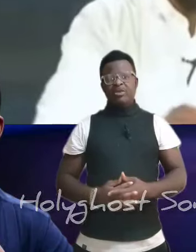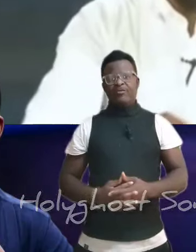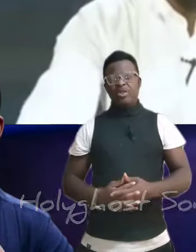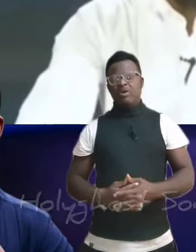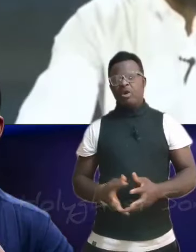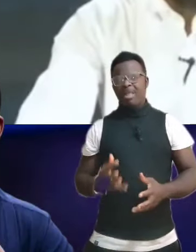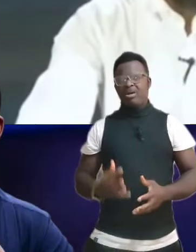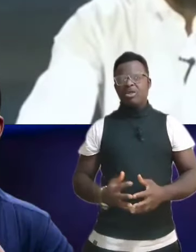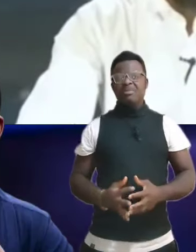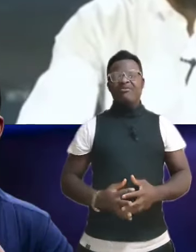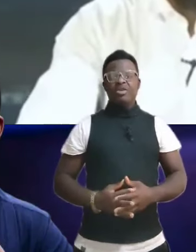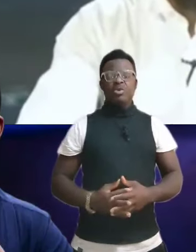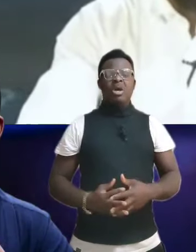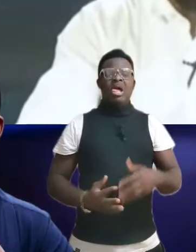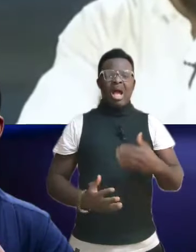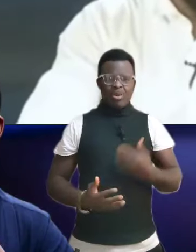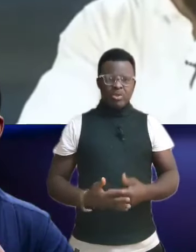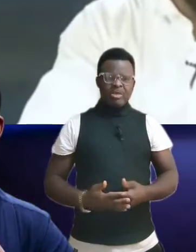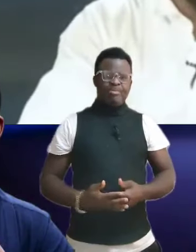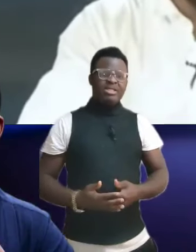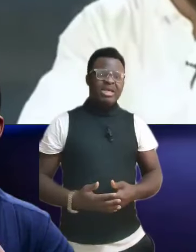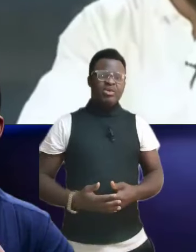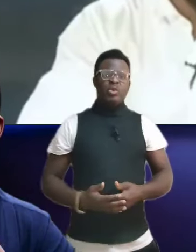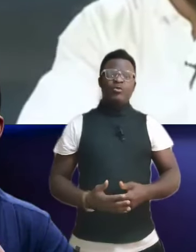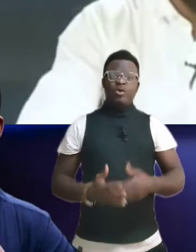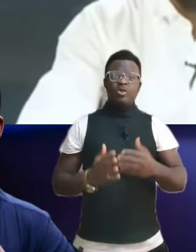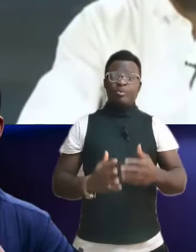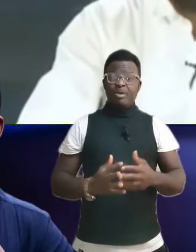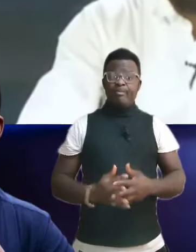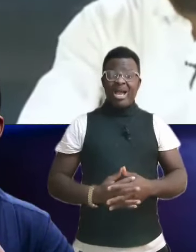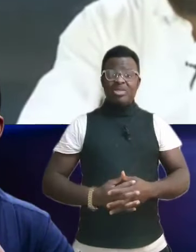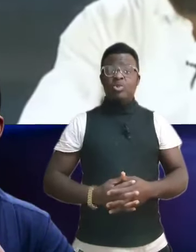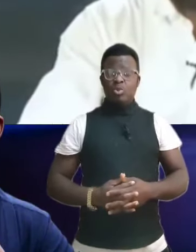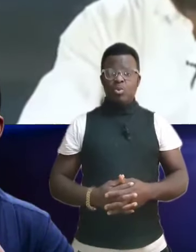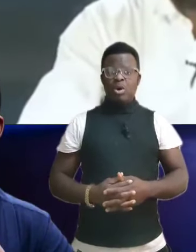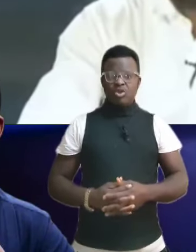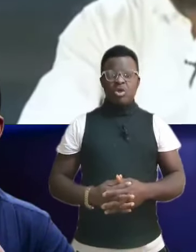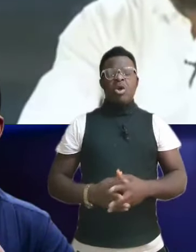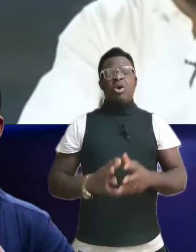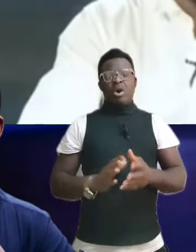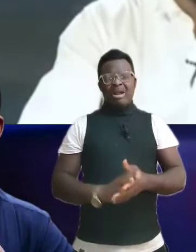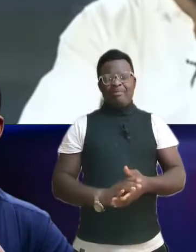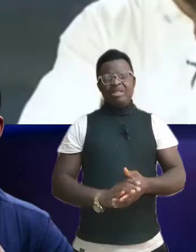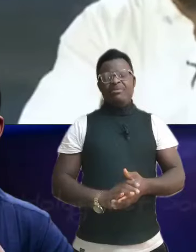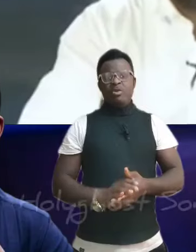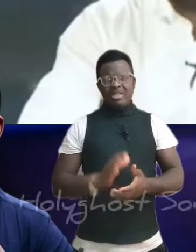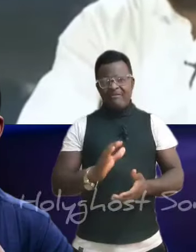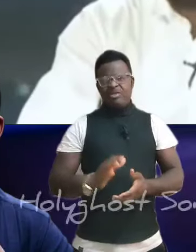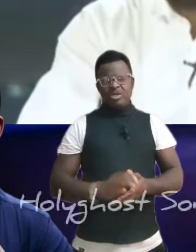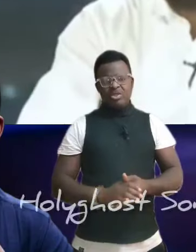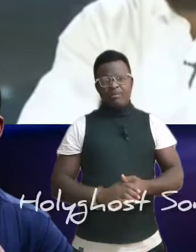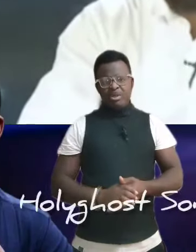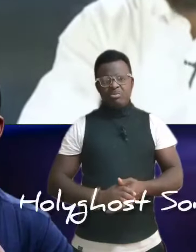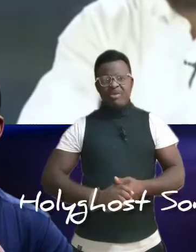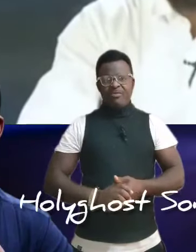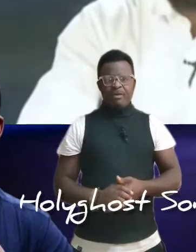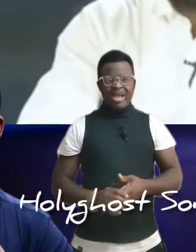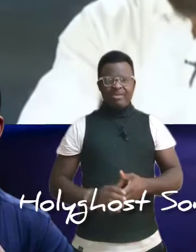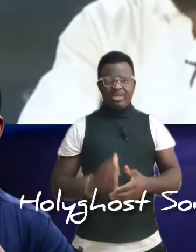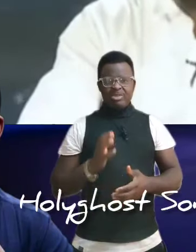So, in Abuja alone, the police, they secured an order to